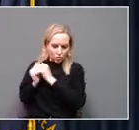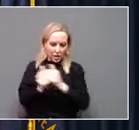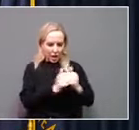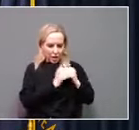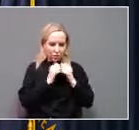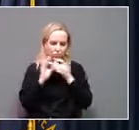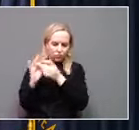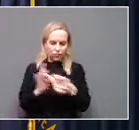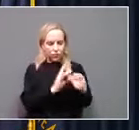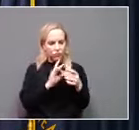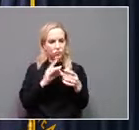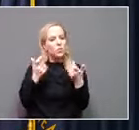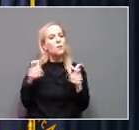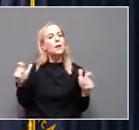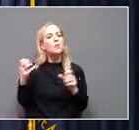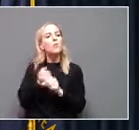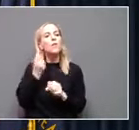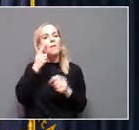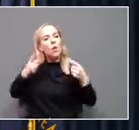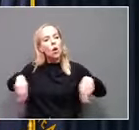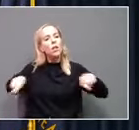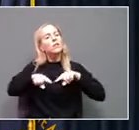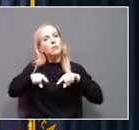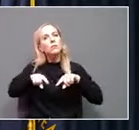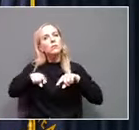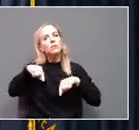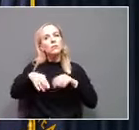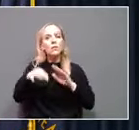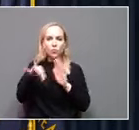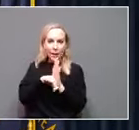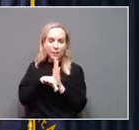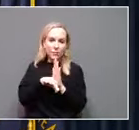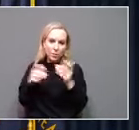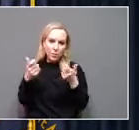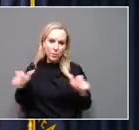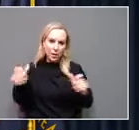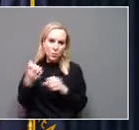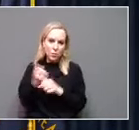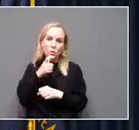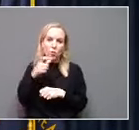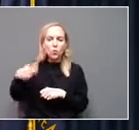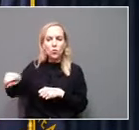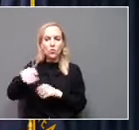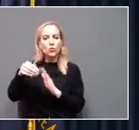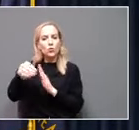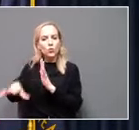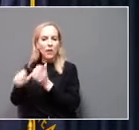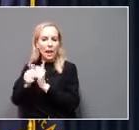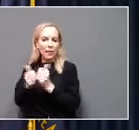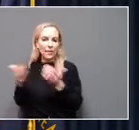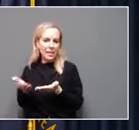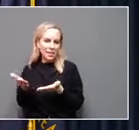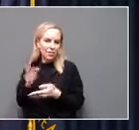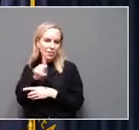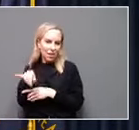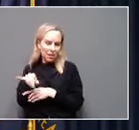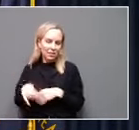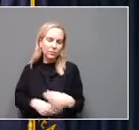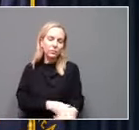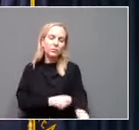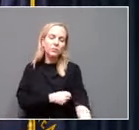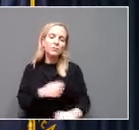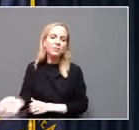for all of us in Frankfort, but it's a really big win for student athletes here in Kentucky. All right, next,